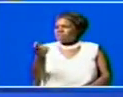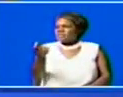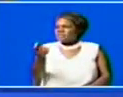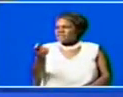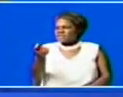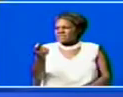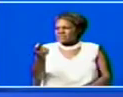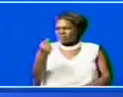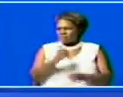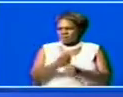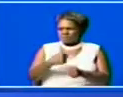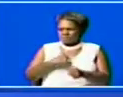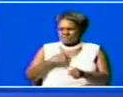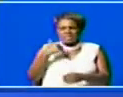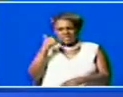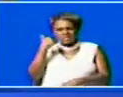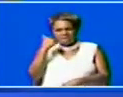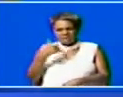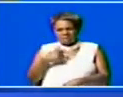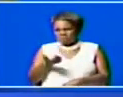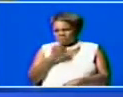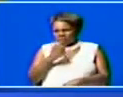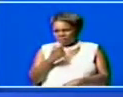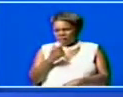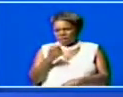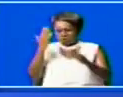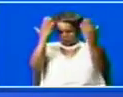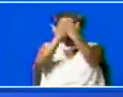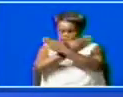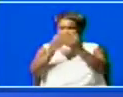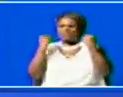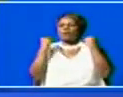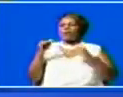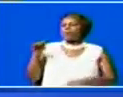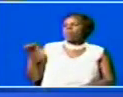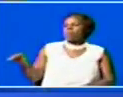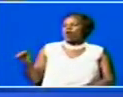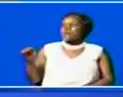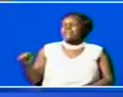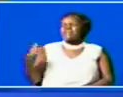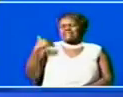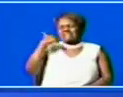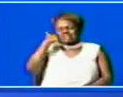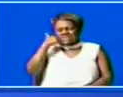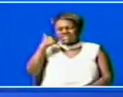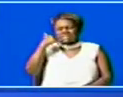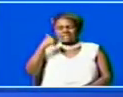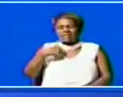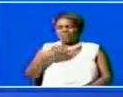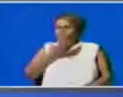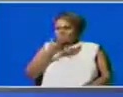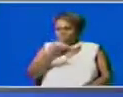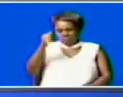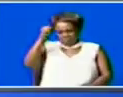very acidic and it would make me very sick. So I took githeri for supper, slept. By morning, I was actually very sick. I was vomiting.